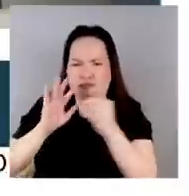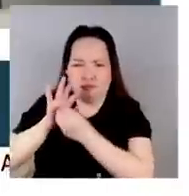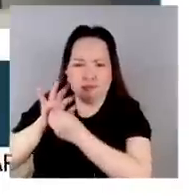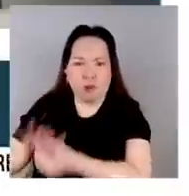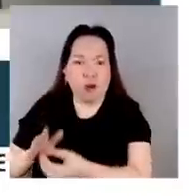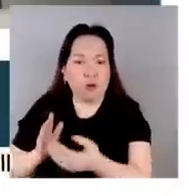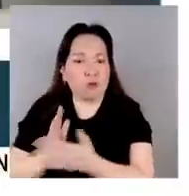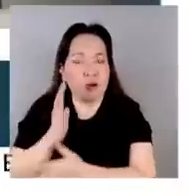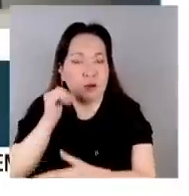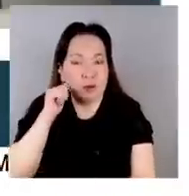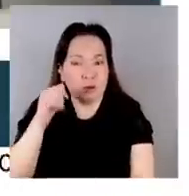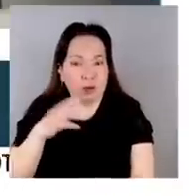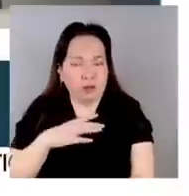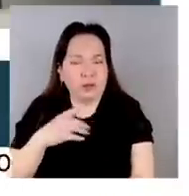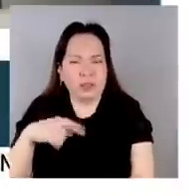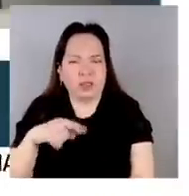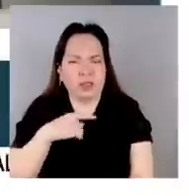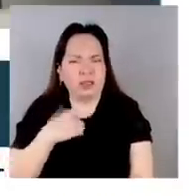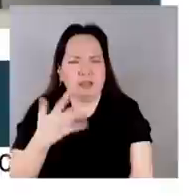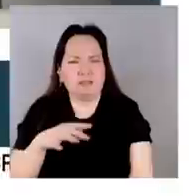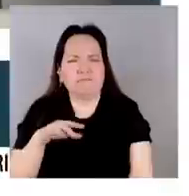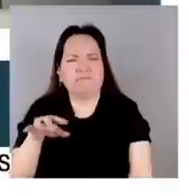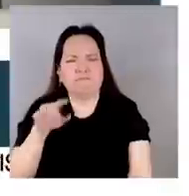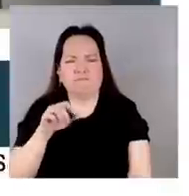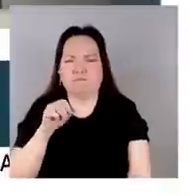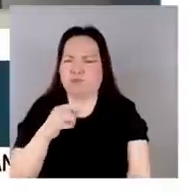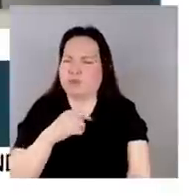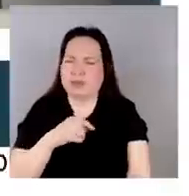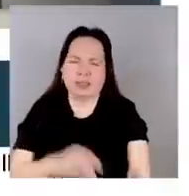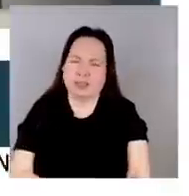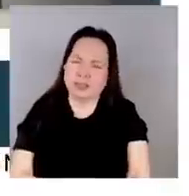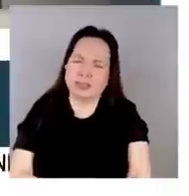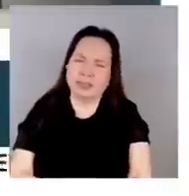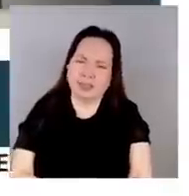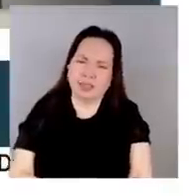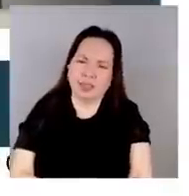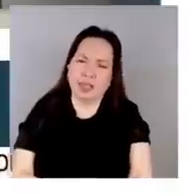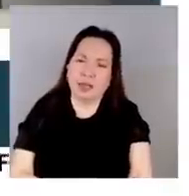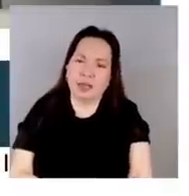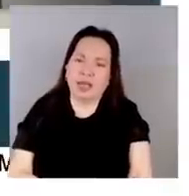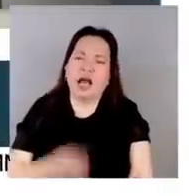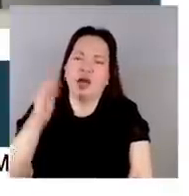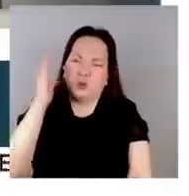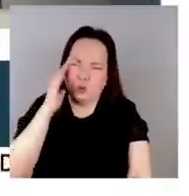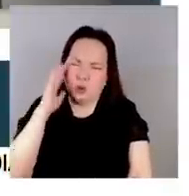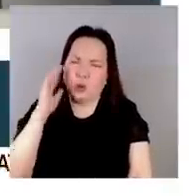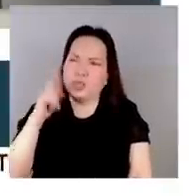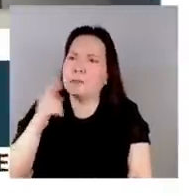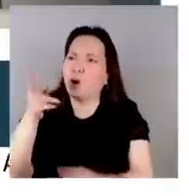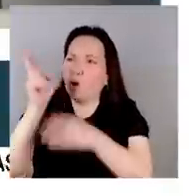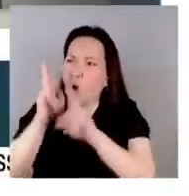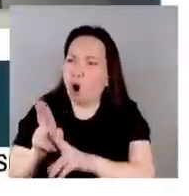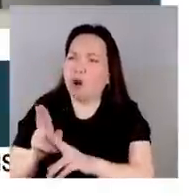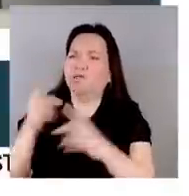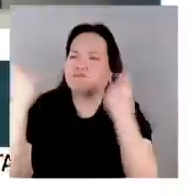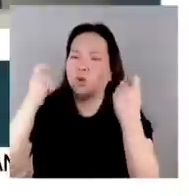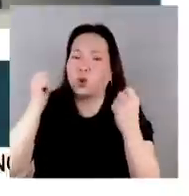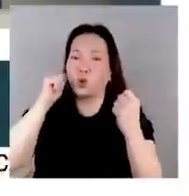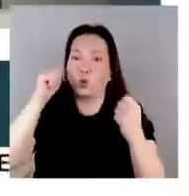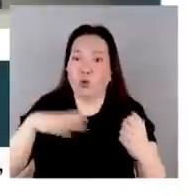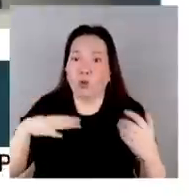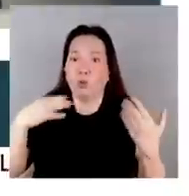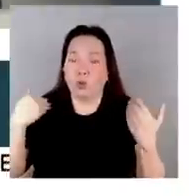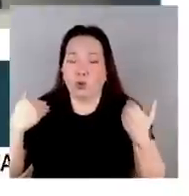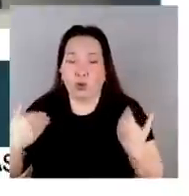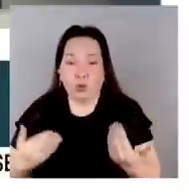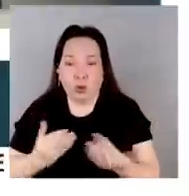as this month rounds up, you know, we really need to, you know, celebrate human rights defenders, women human rights defenders who are on the front